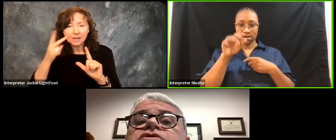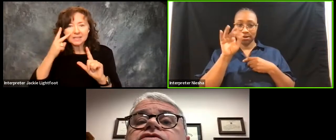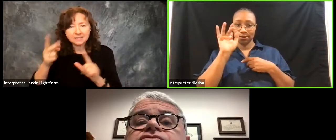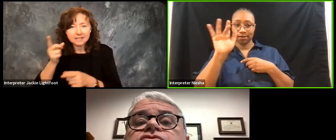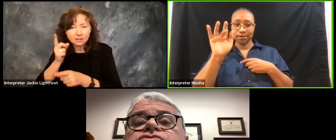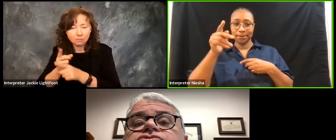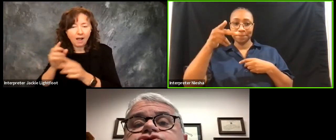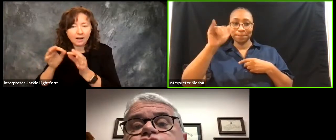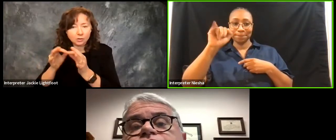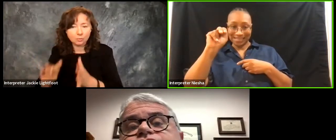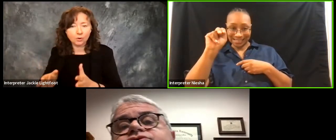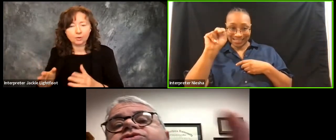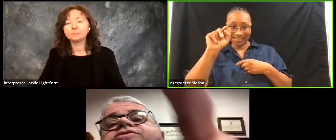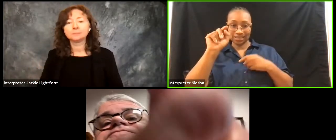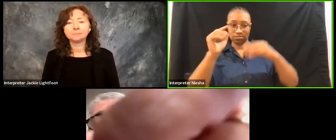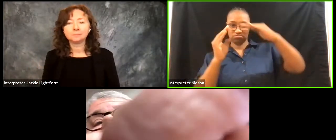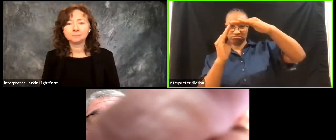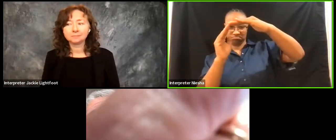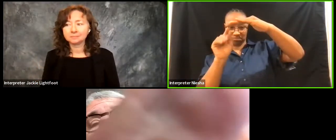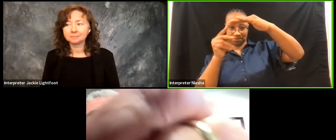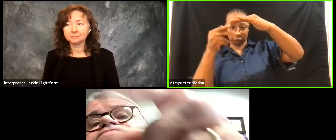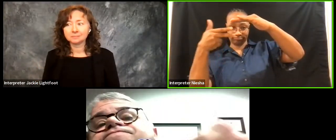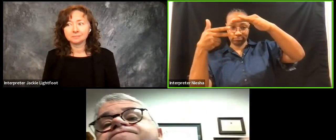interpreter of your choice.